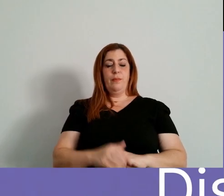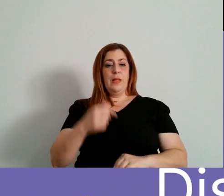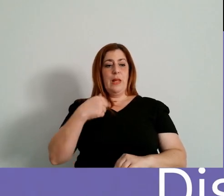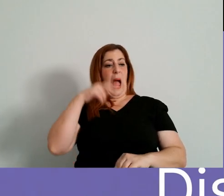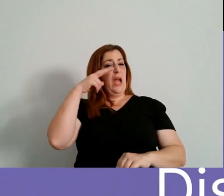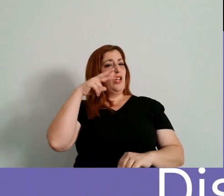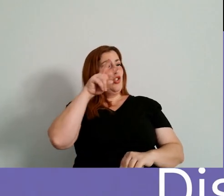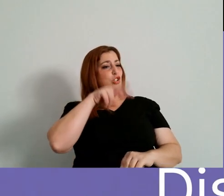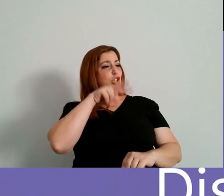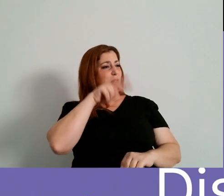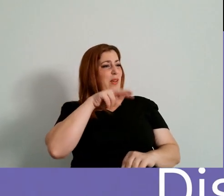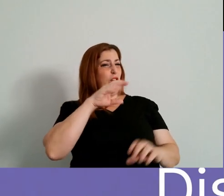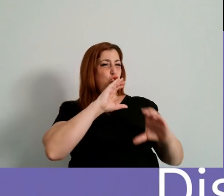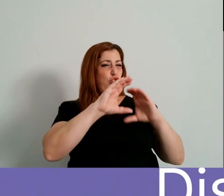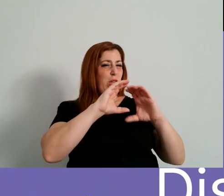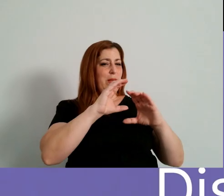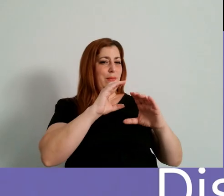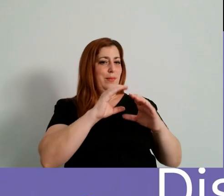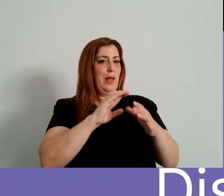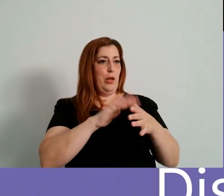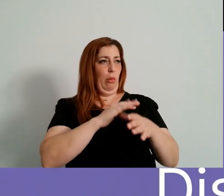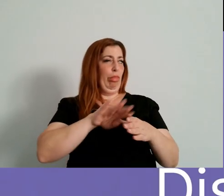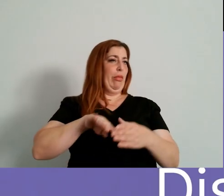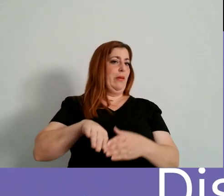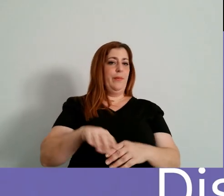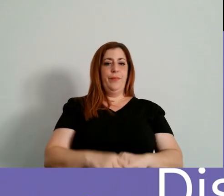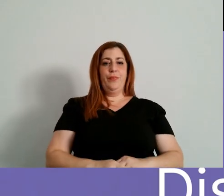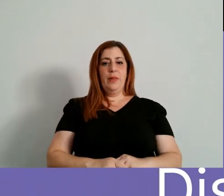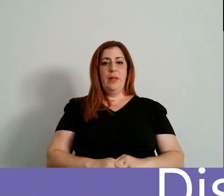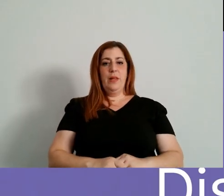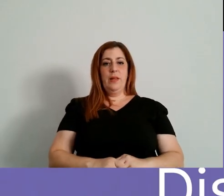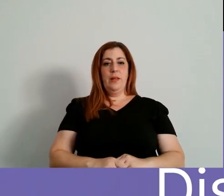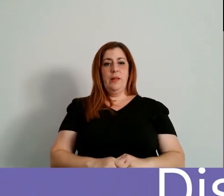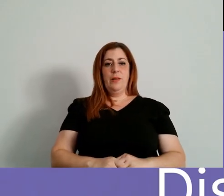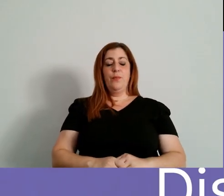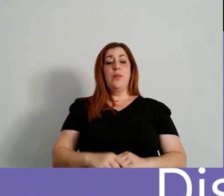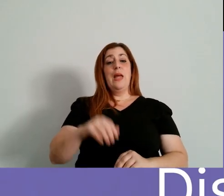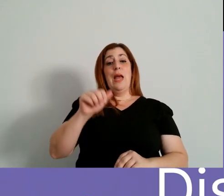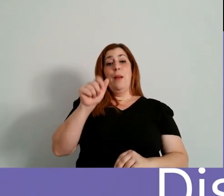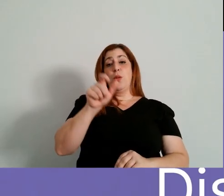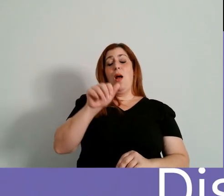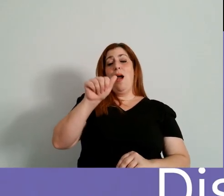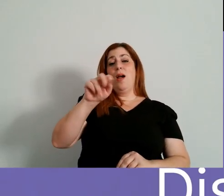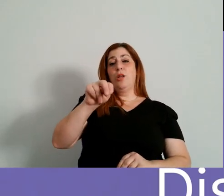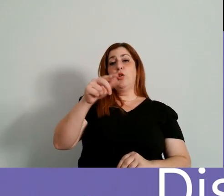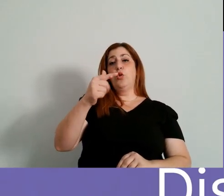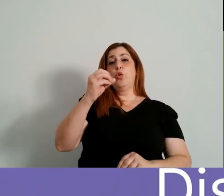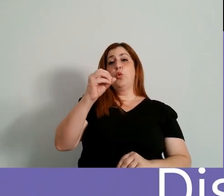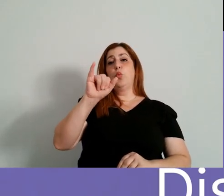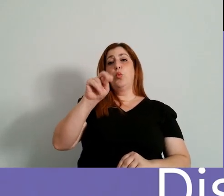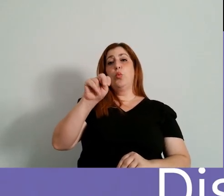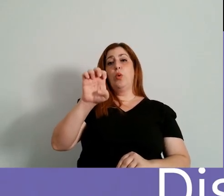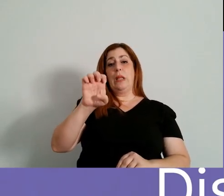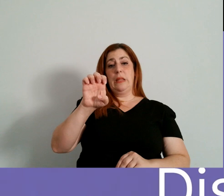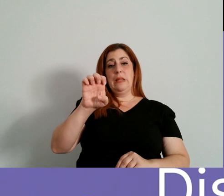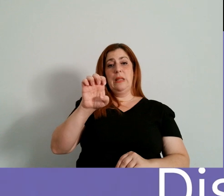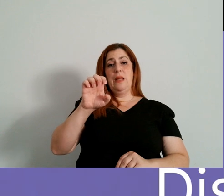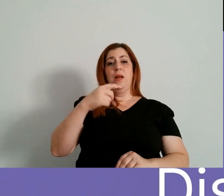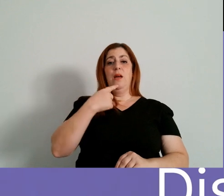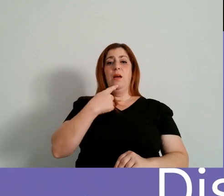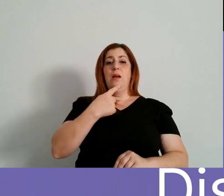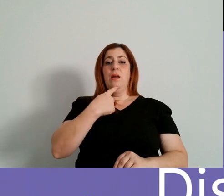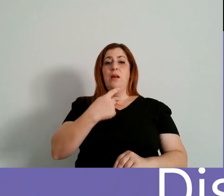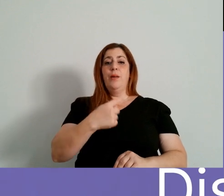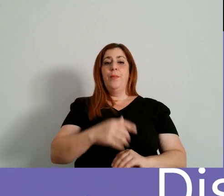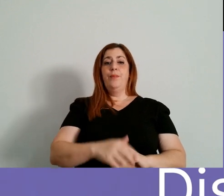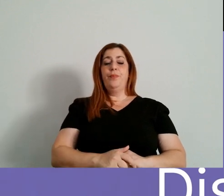to look at the chat because I've been neglecting that. So Antoine said, by the term advocacy, I meant how to treat the subject